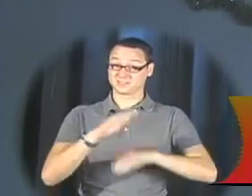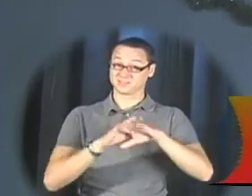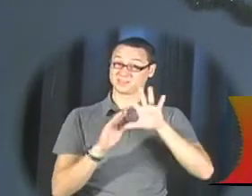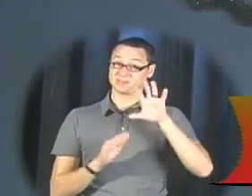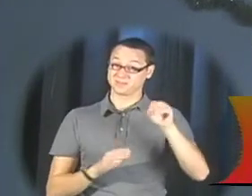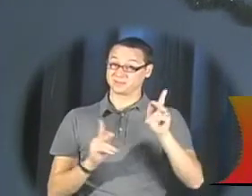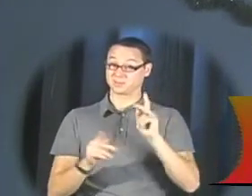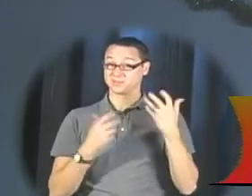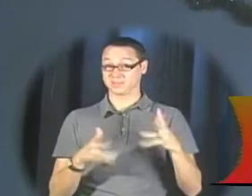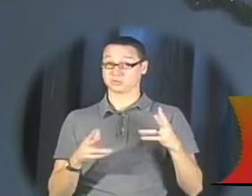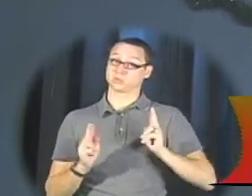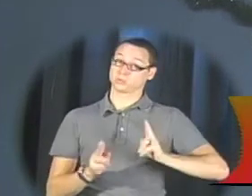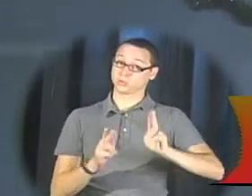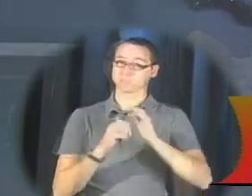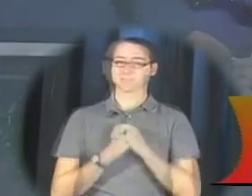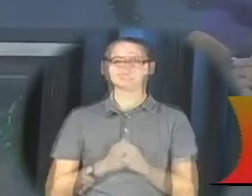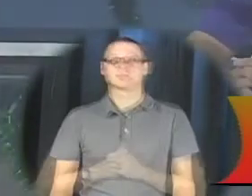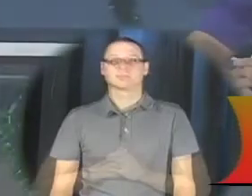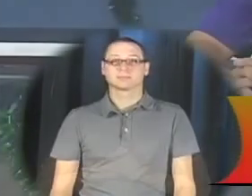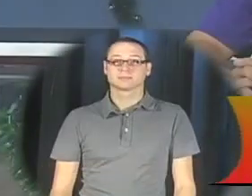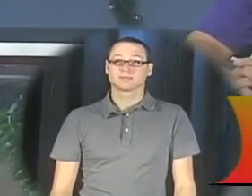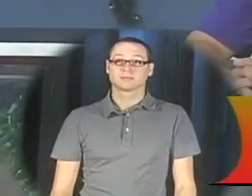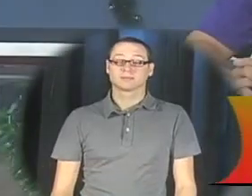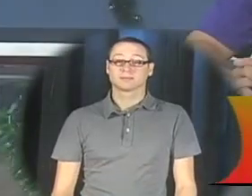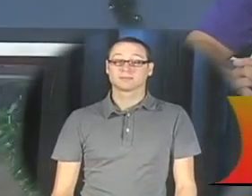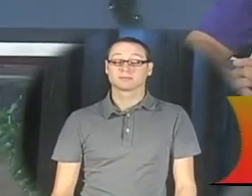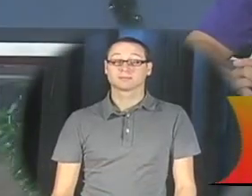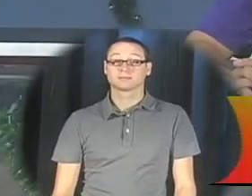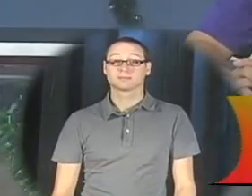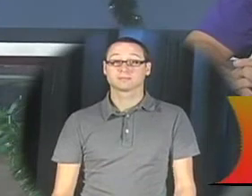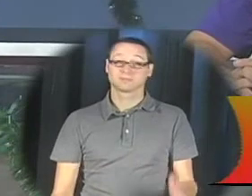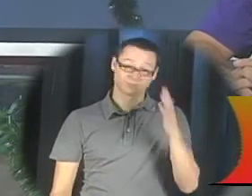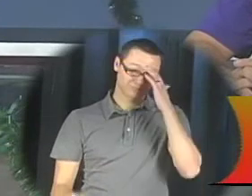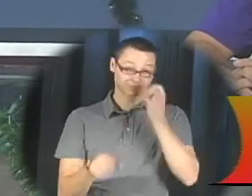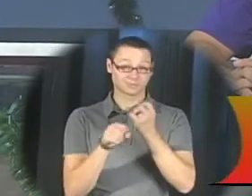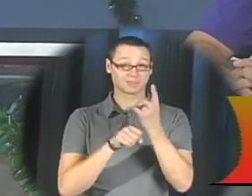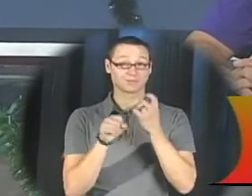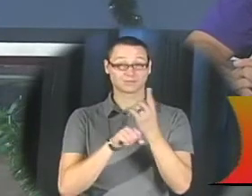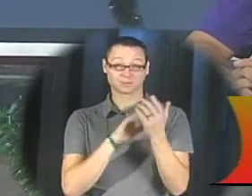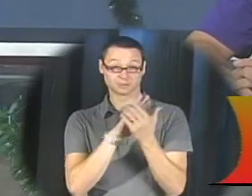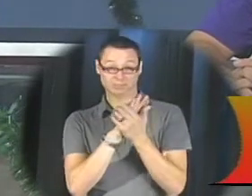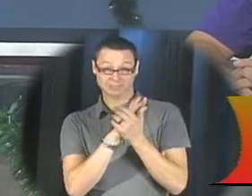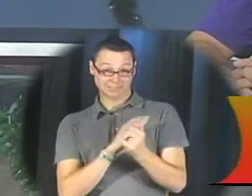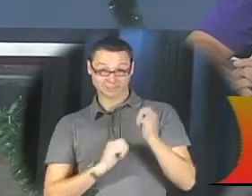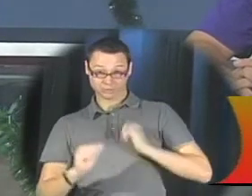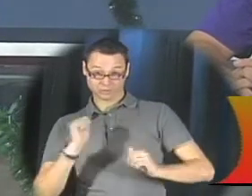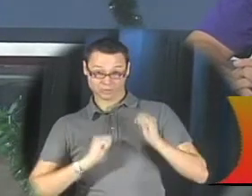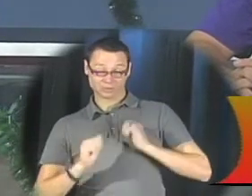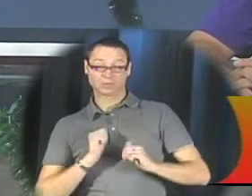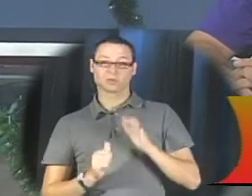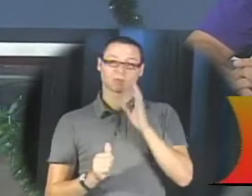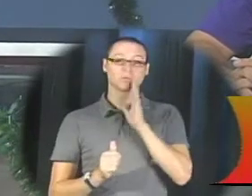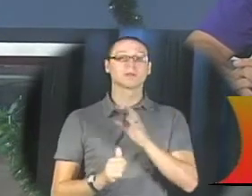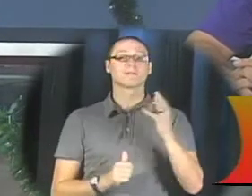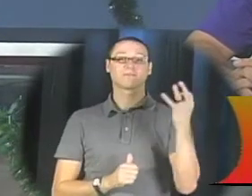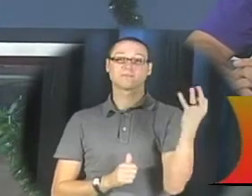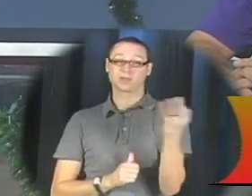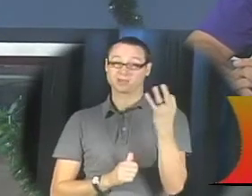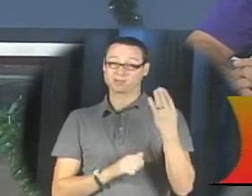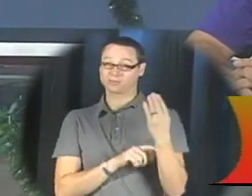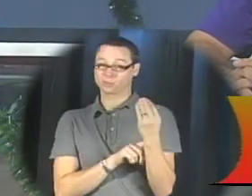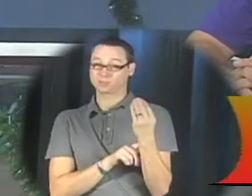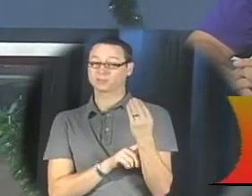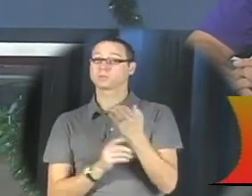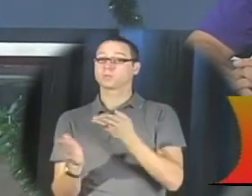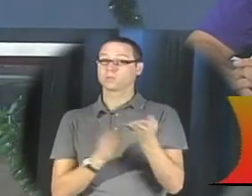people, so don't delay. The auditions for our annual Brave A talent show are Friday, December 14th. Please have your performer's